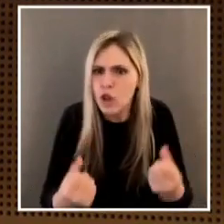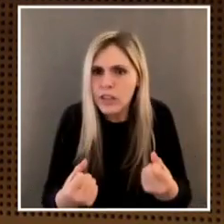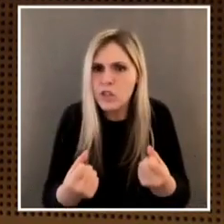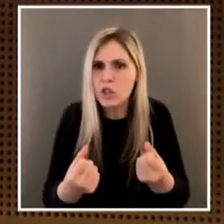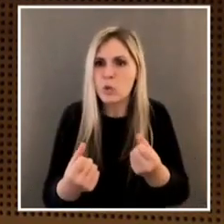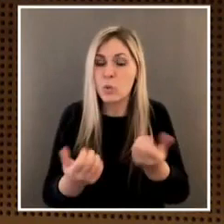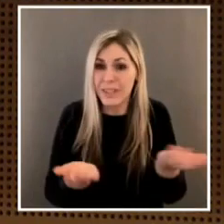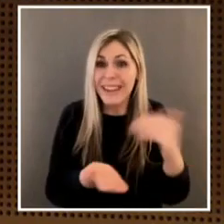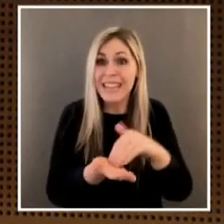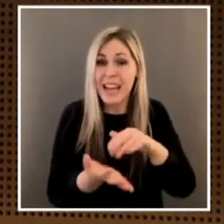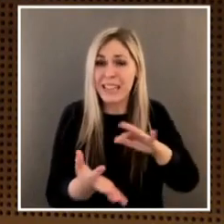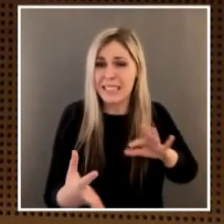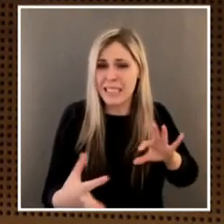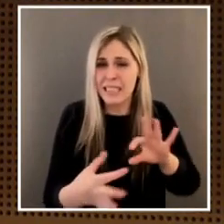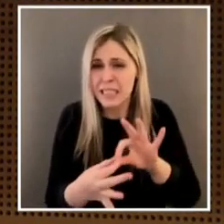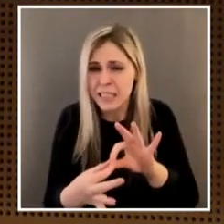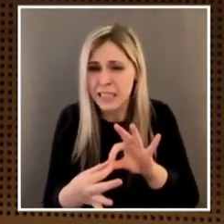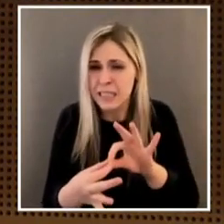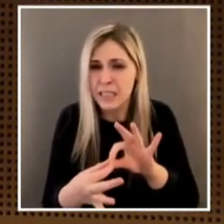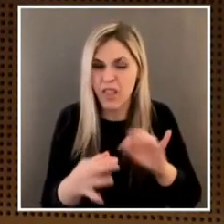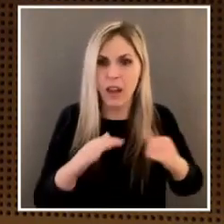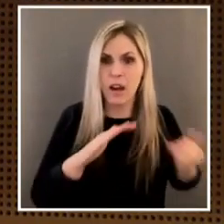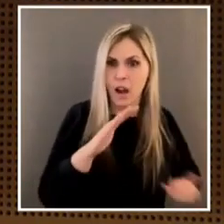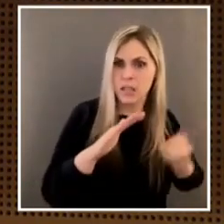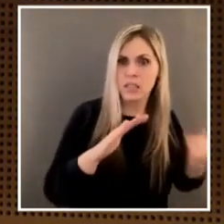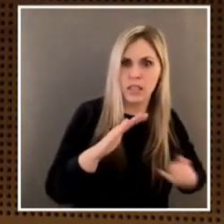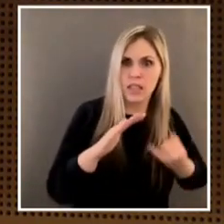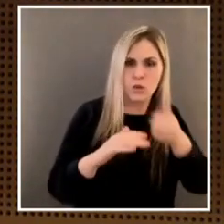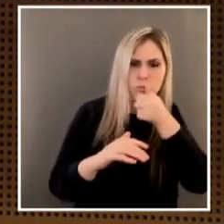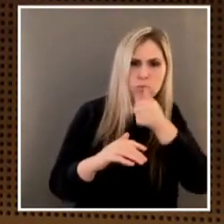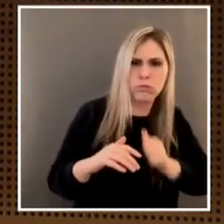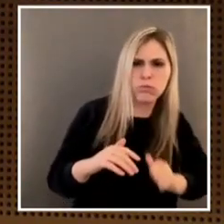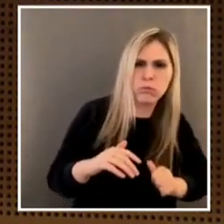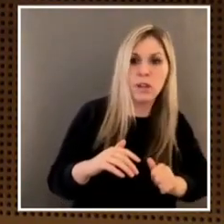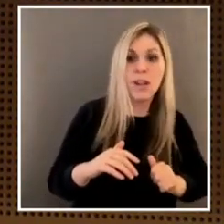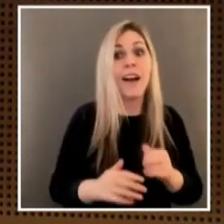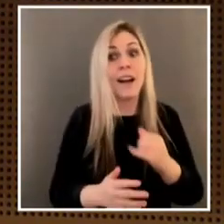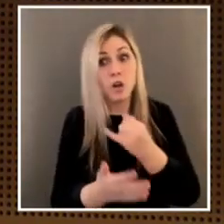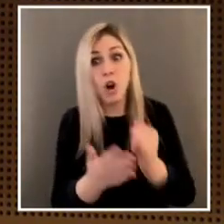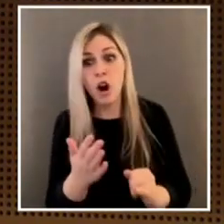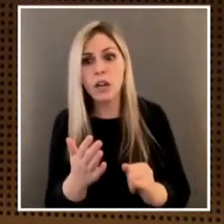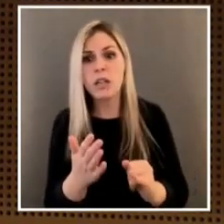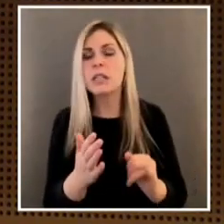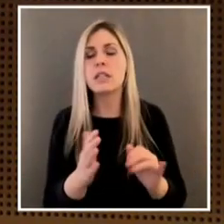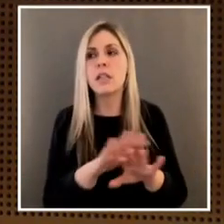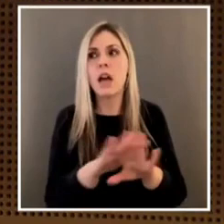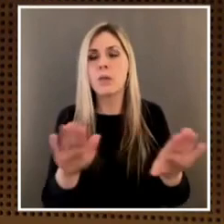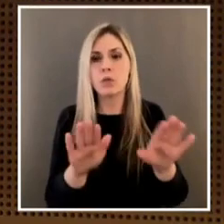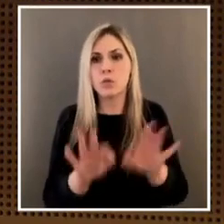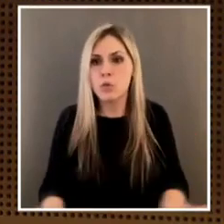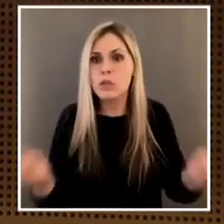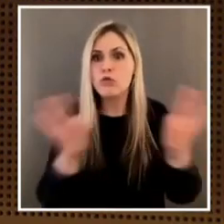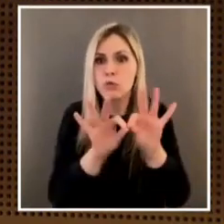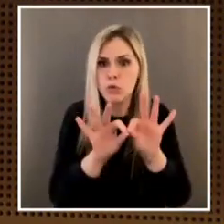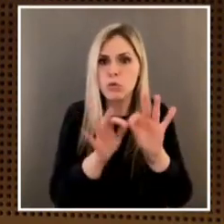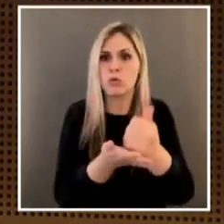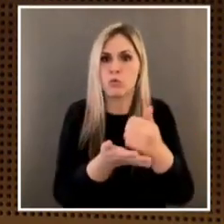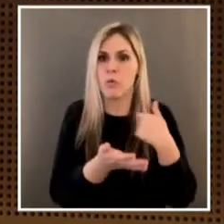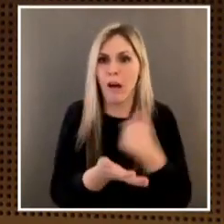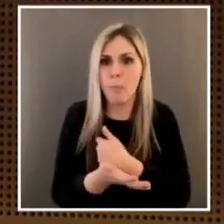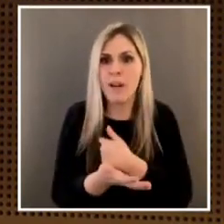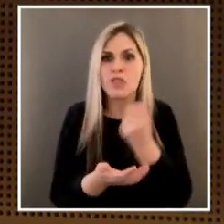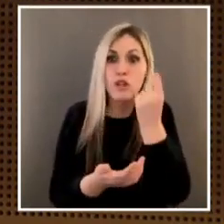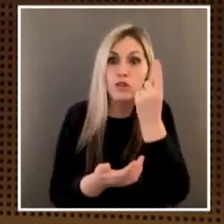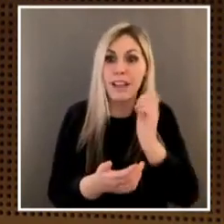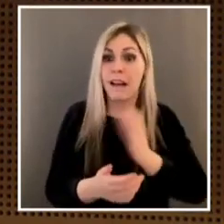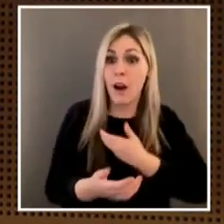suffered when we were isolated. And art is absolutely crucial to helping us make sense of our stories